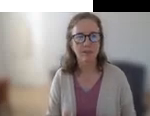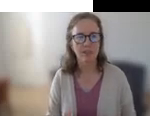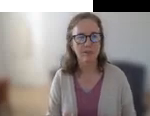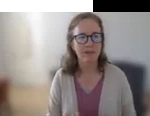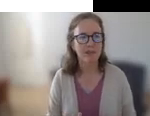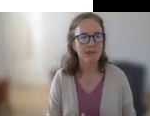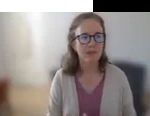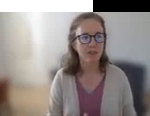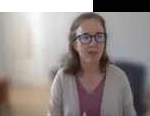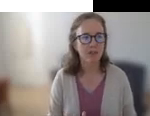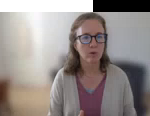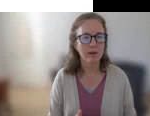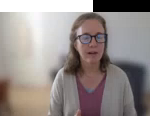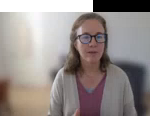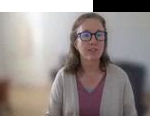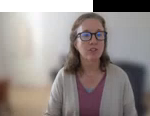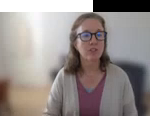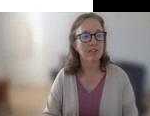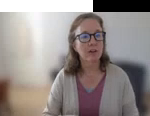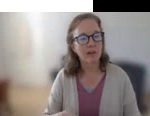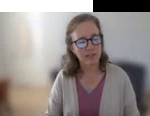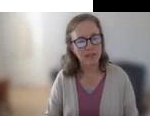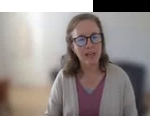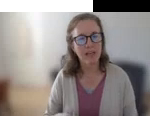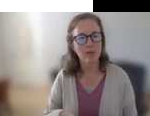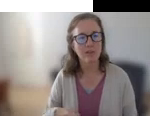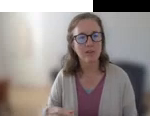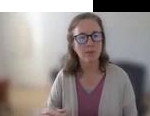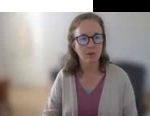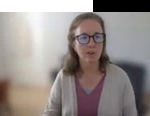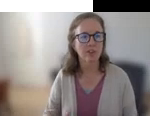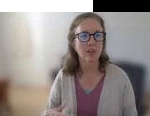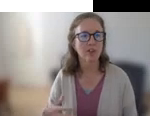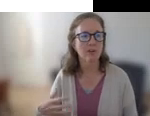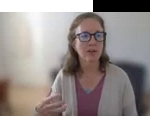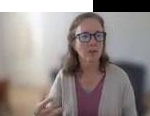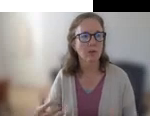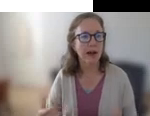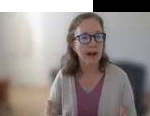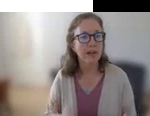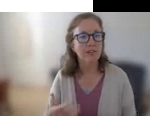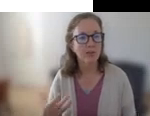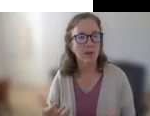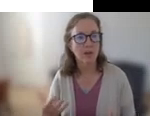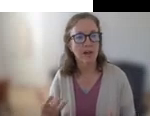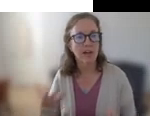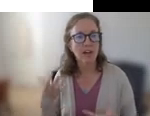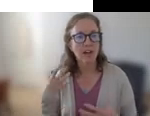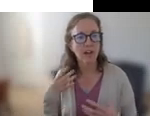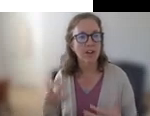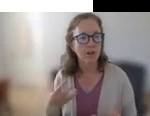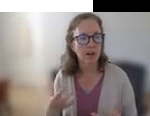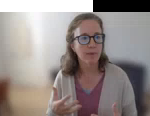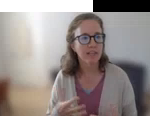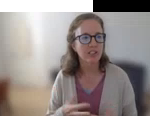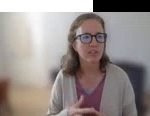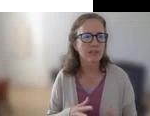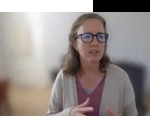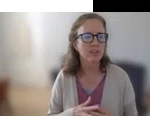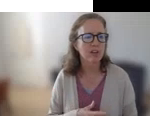disability, which might be someone who is using a white-tipped cane, or someone in a wheelchair, or somebody who asks for an